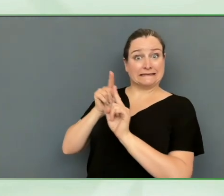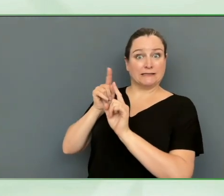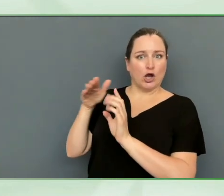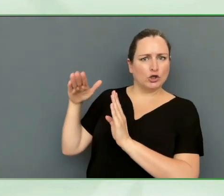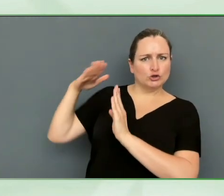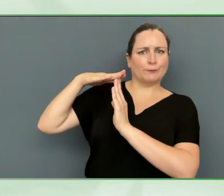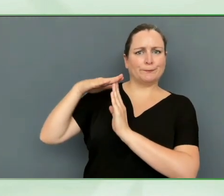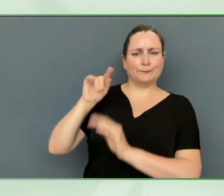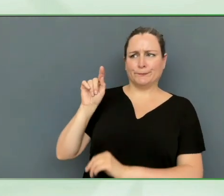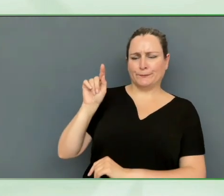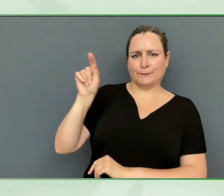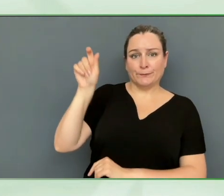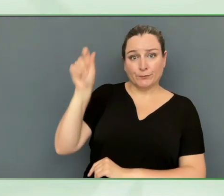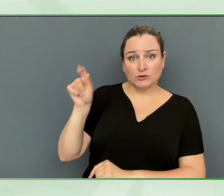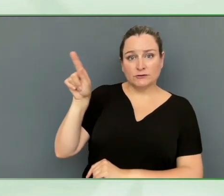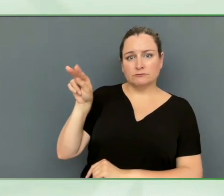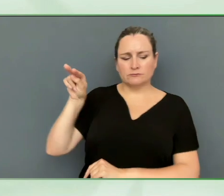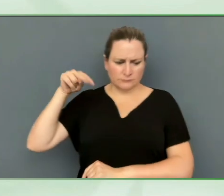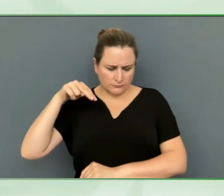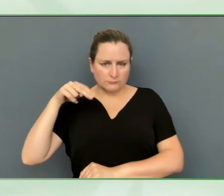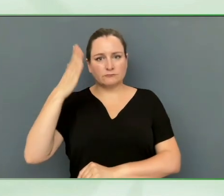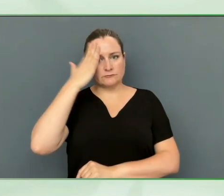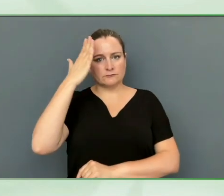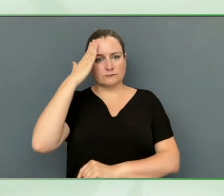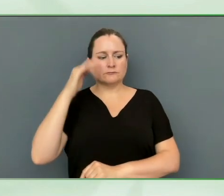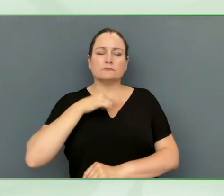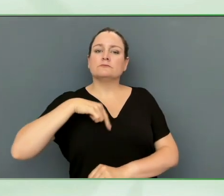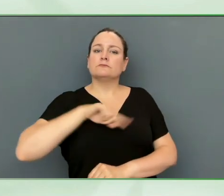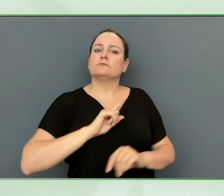of what is going on at the working floor as well.